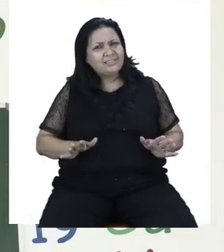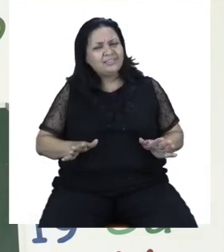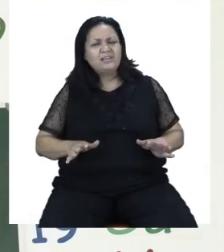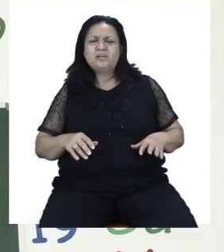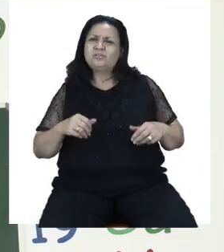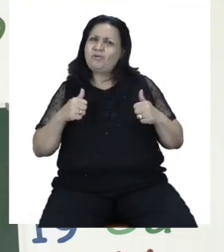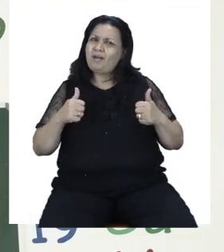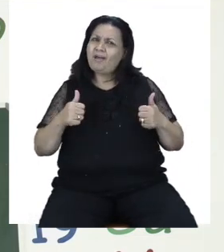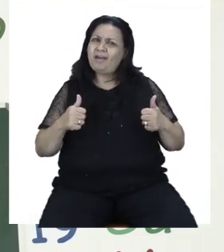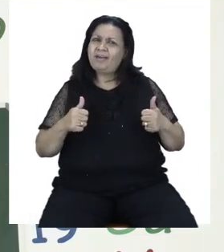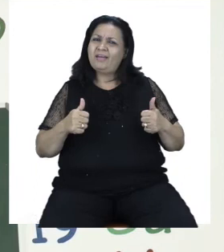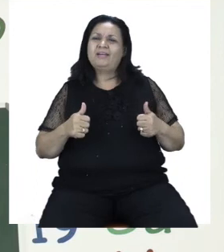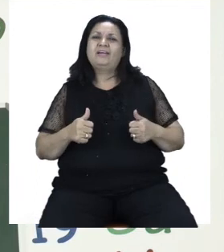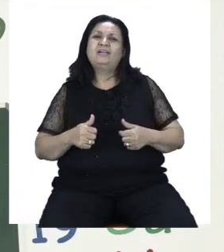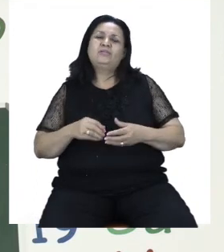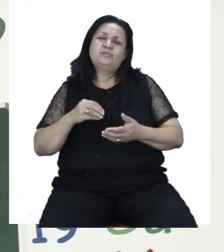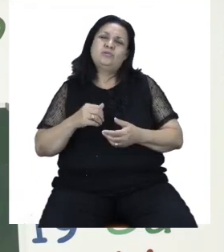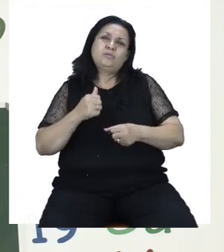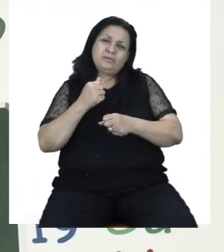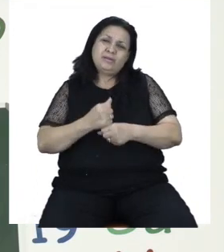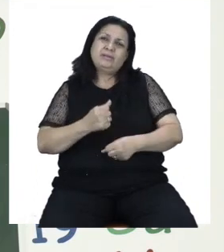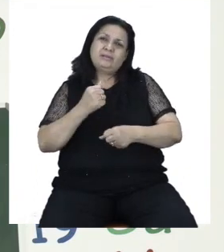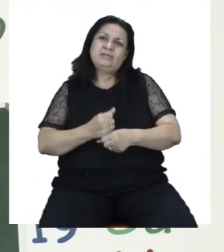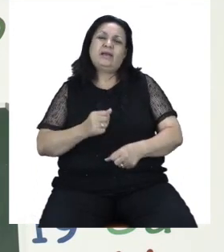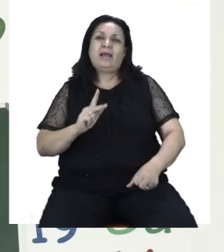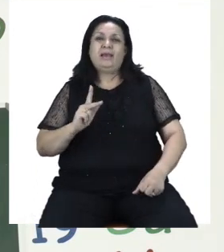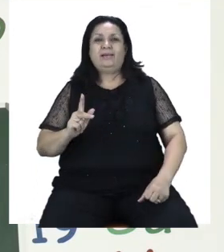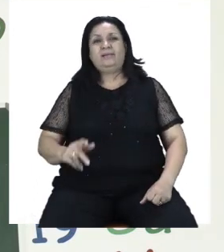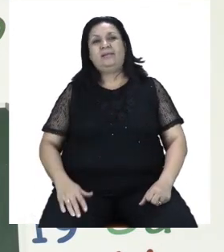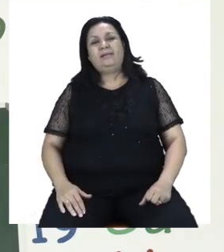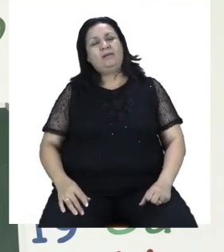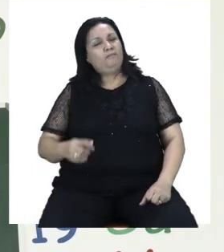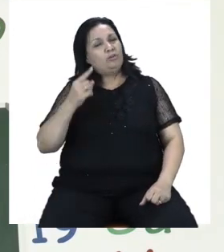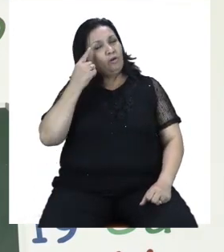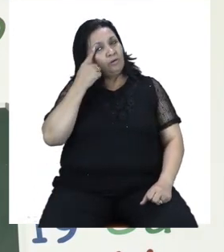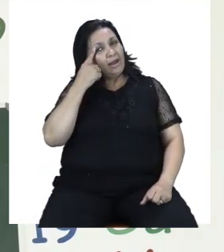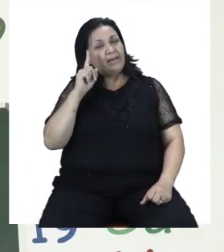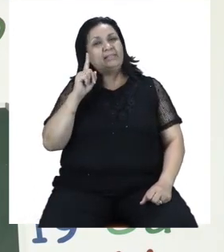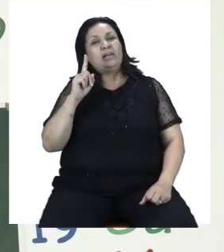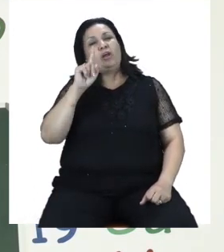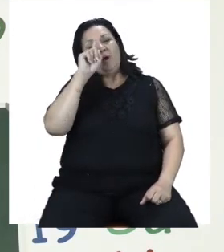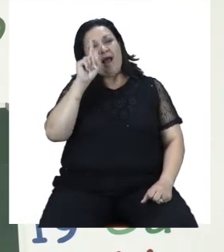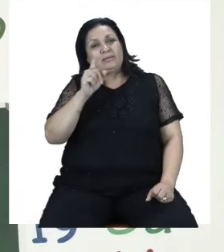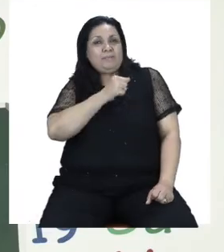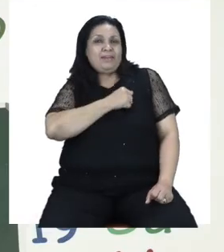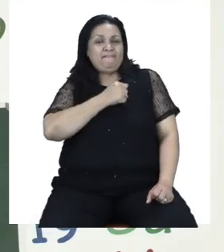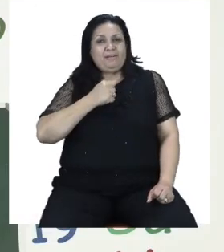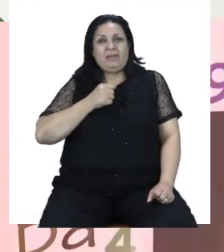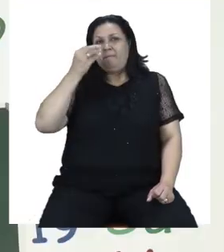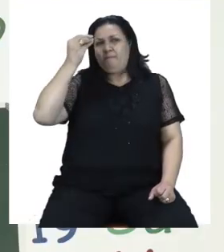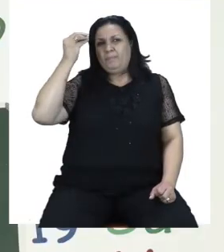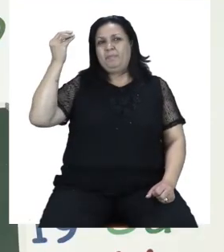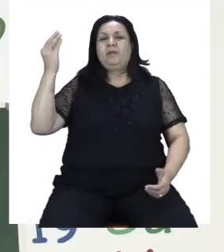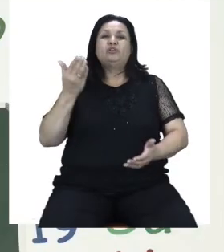to try again. If you didn't understand anything, just ask an adult at home and they will help